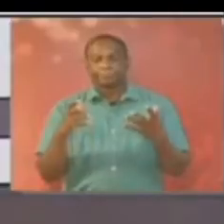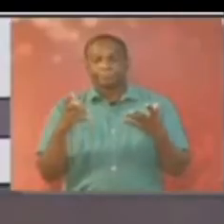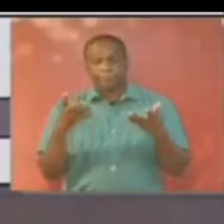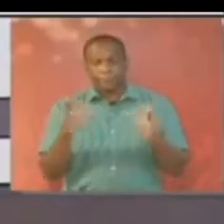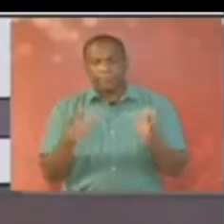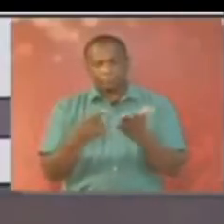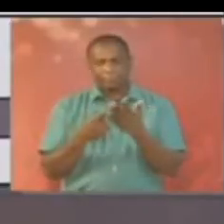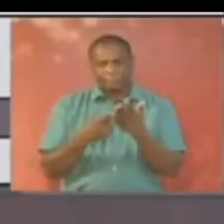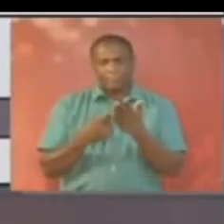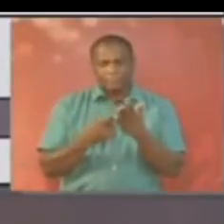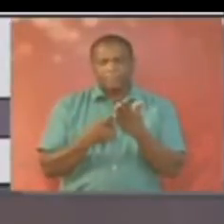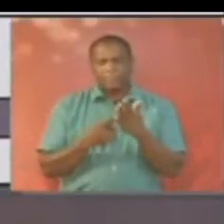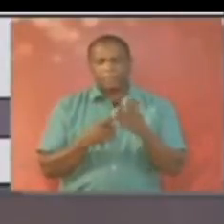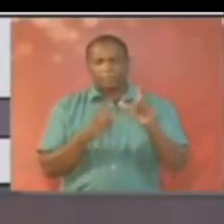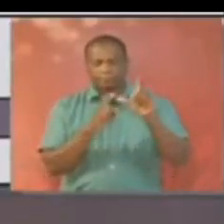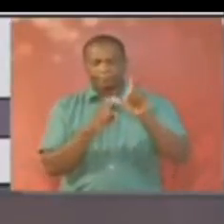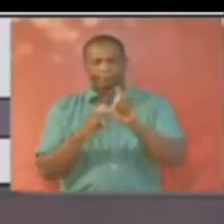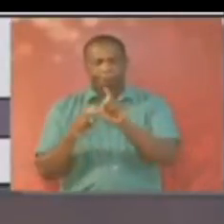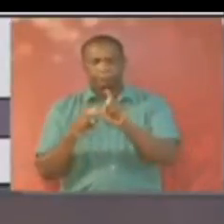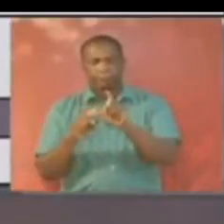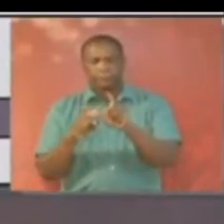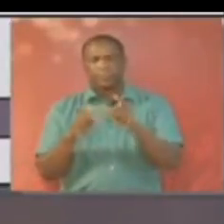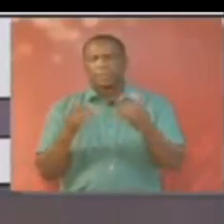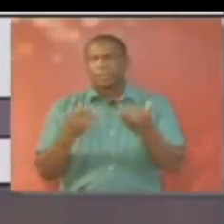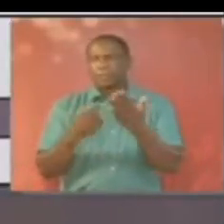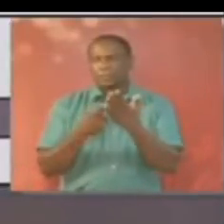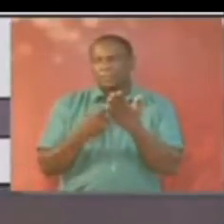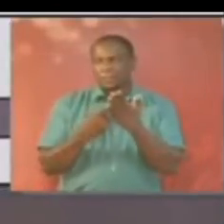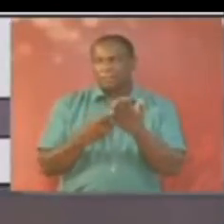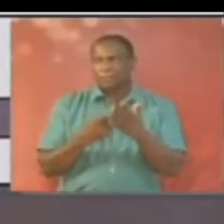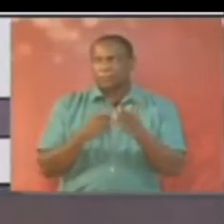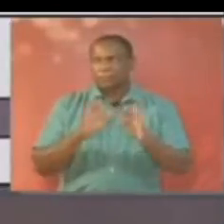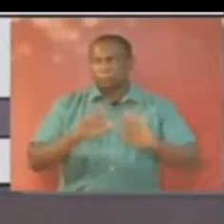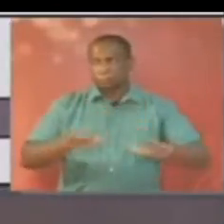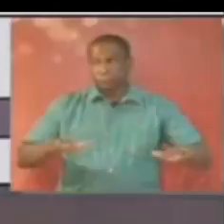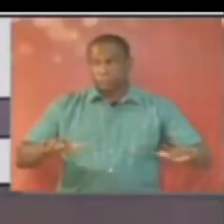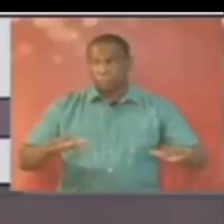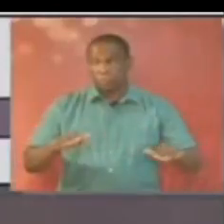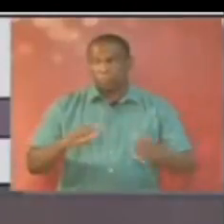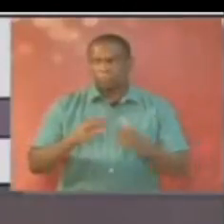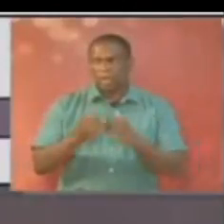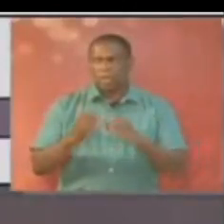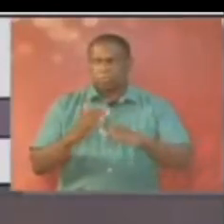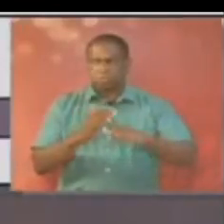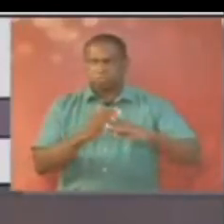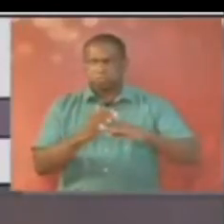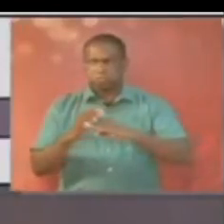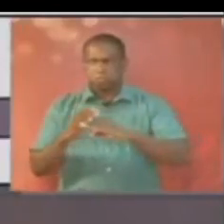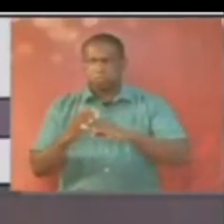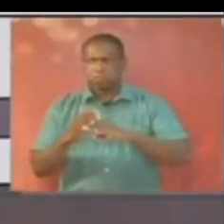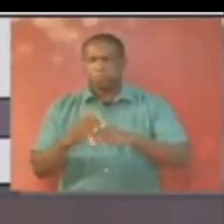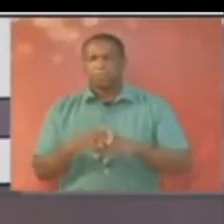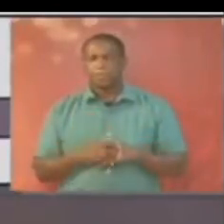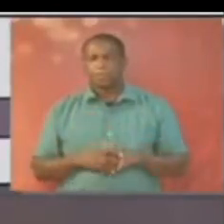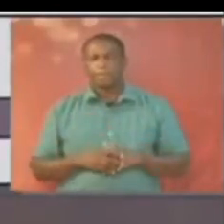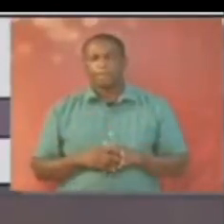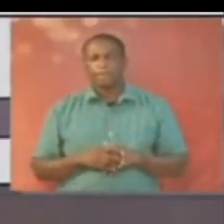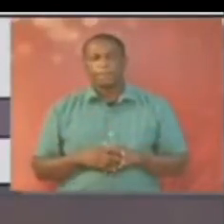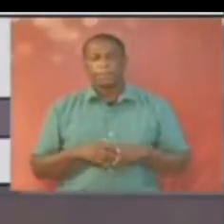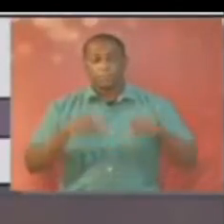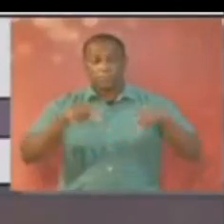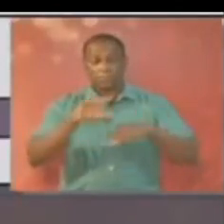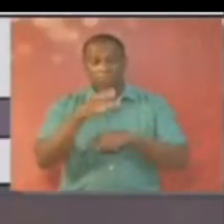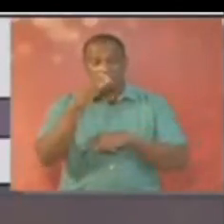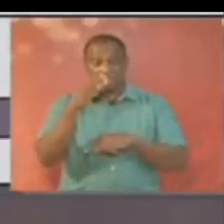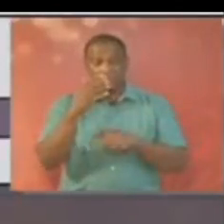to the figures. So now I'm going to move on to how are we to protect our kids this Christmas. And of course, we know some